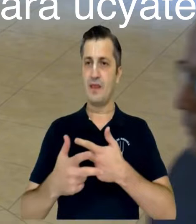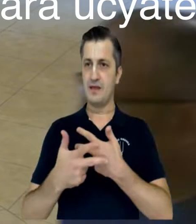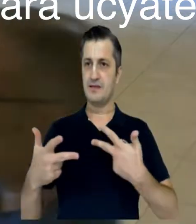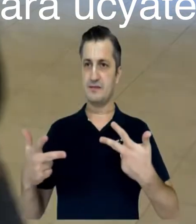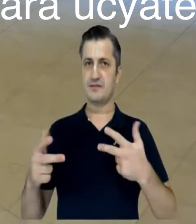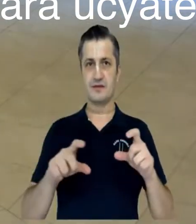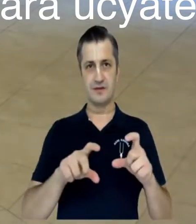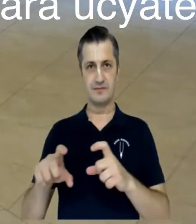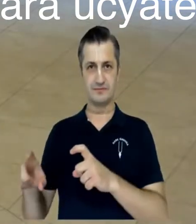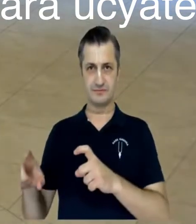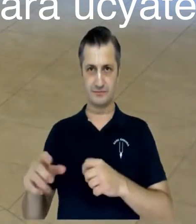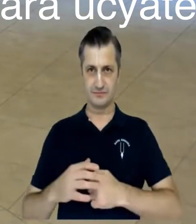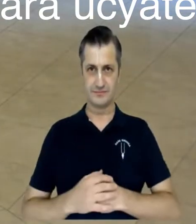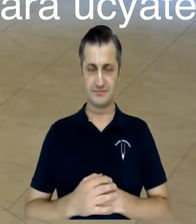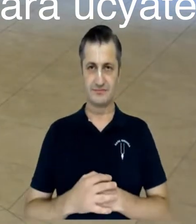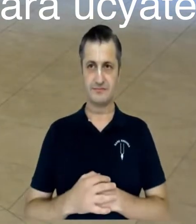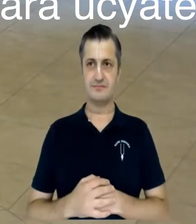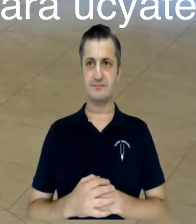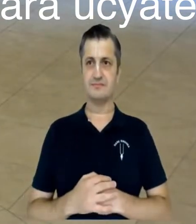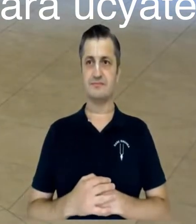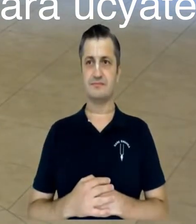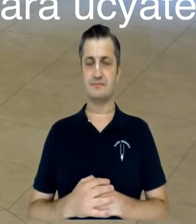Ksharas chakshara evacha.